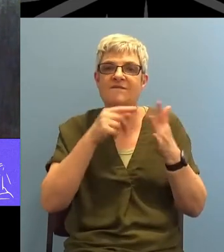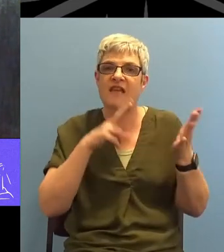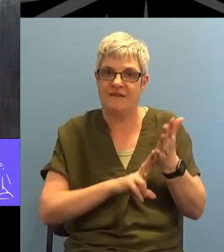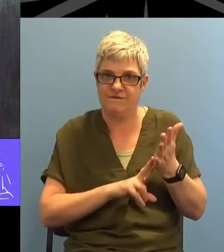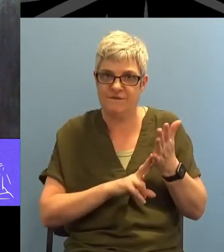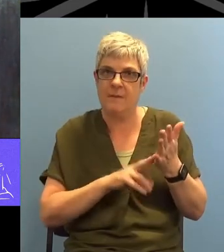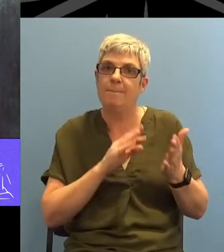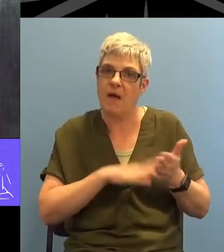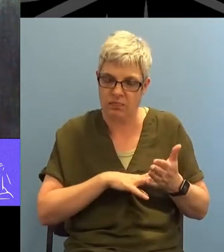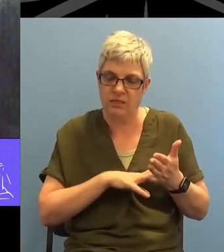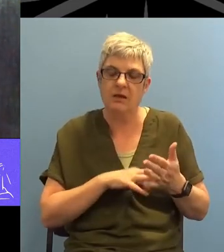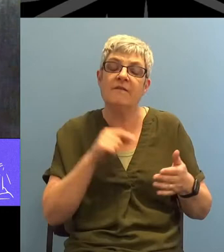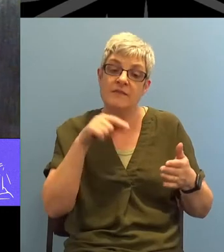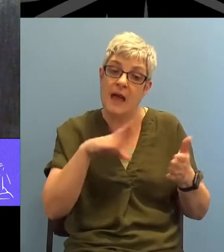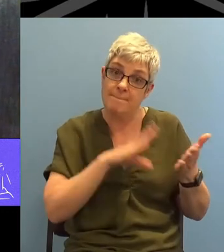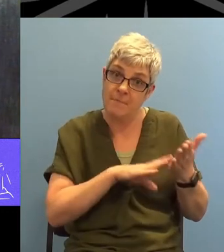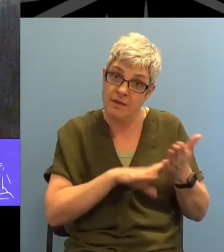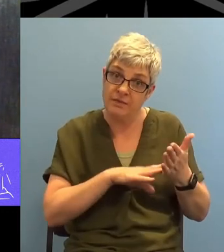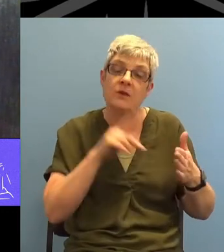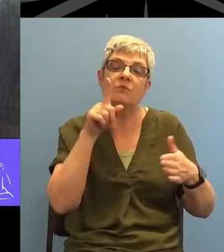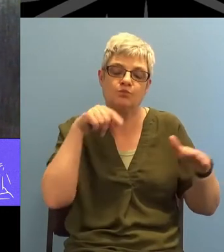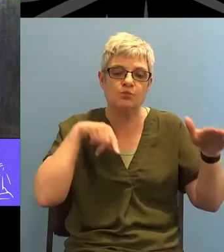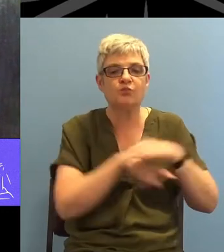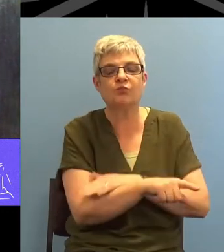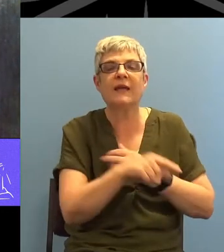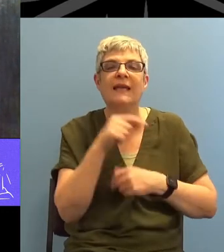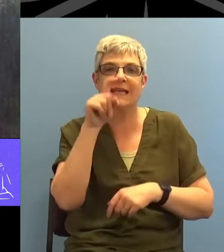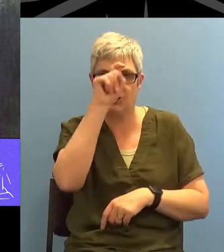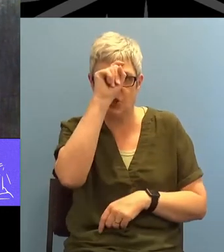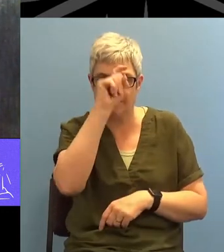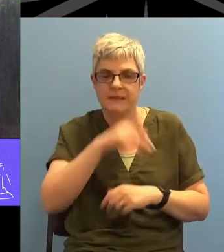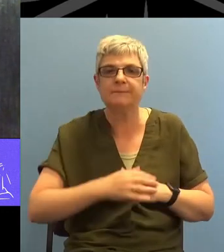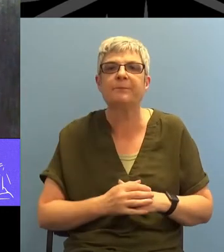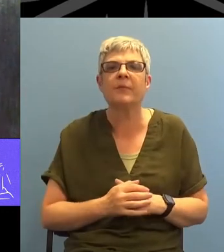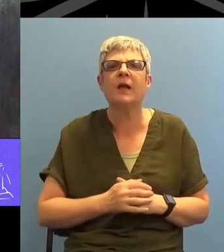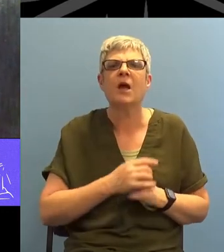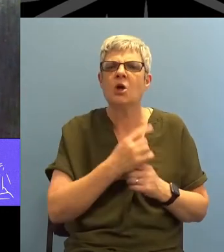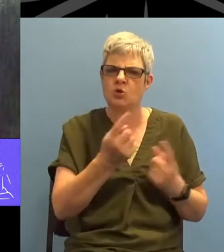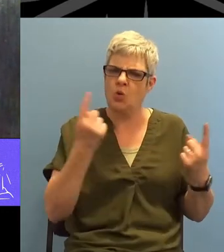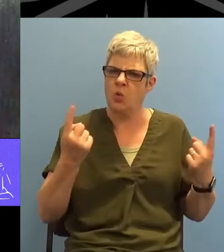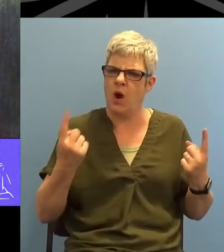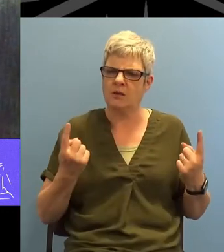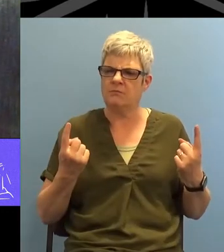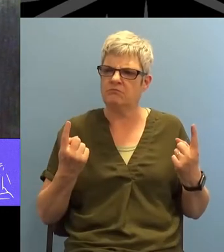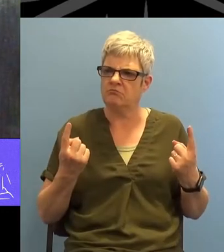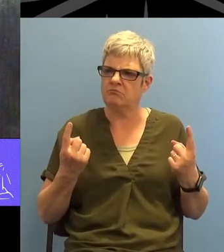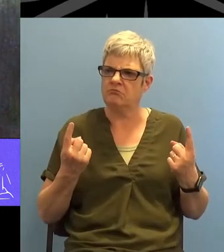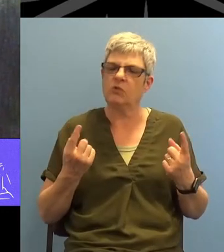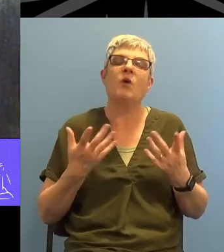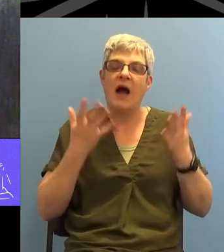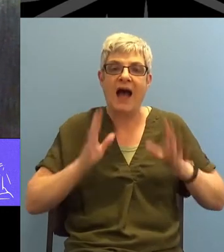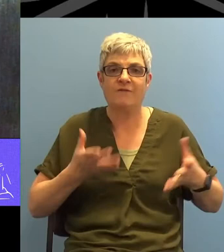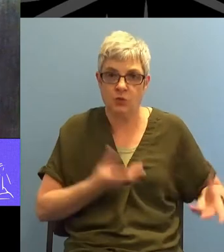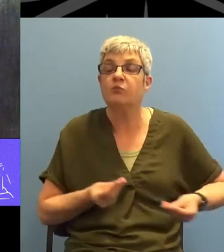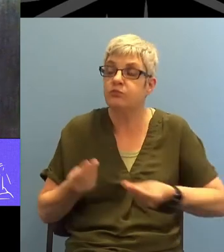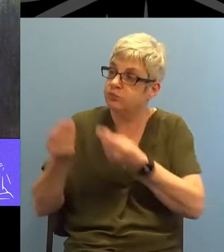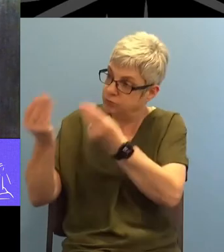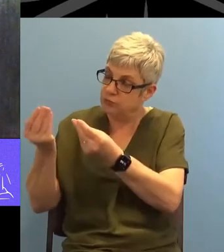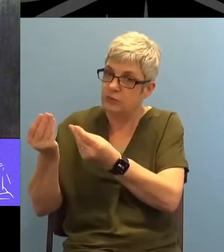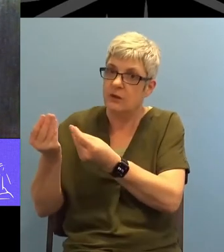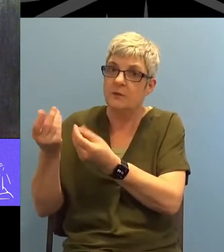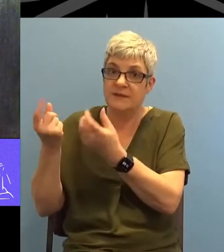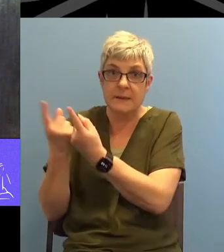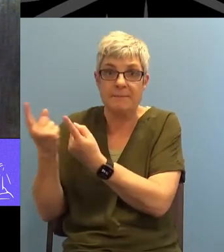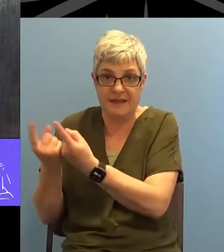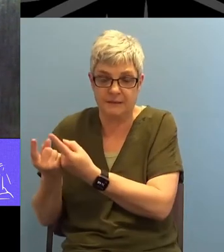in that month you came out of Egypt. No one is to appear before me empty-handed. Celebrate